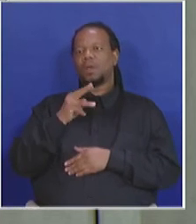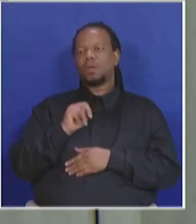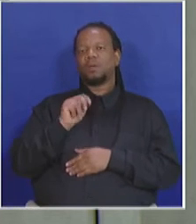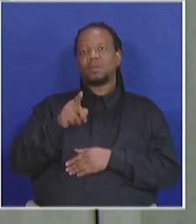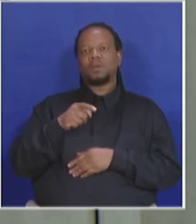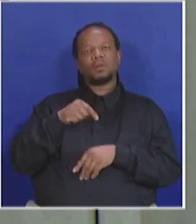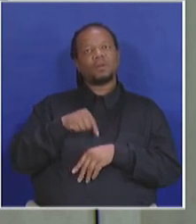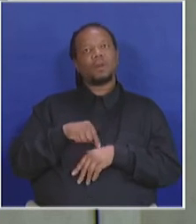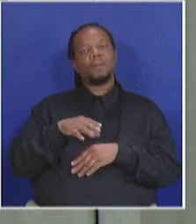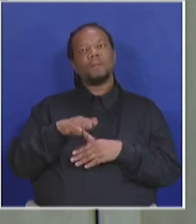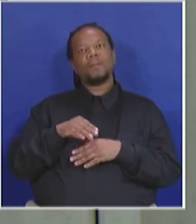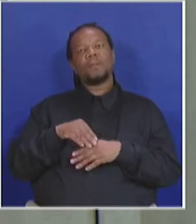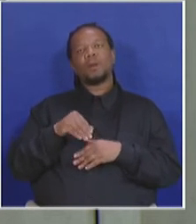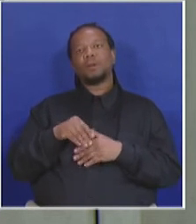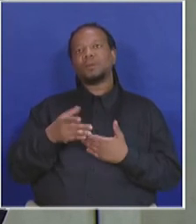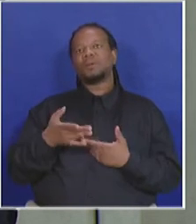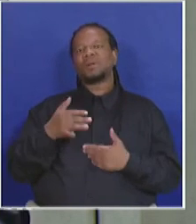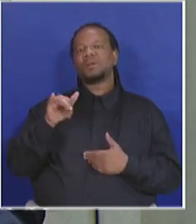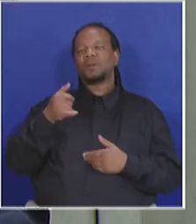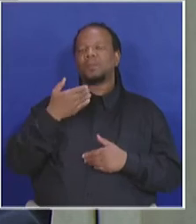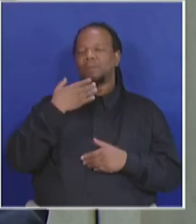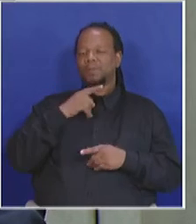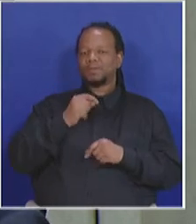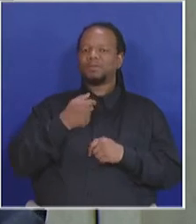ambitious target for... Please round up.